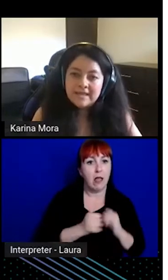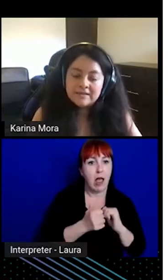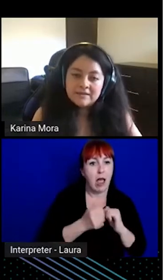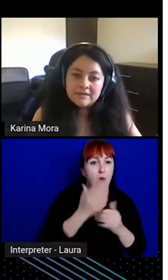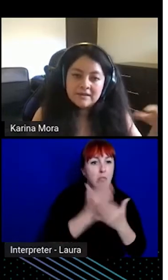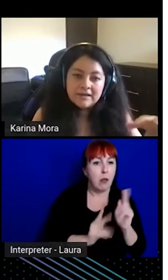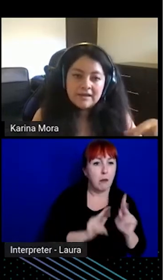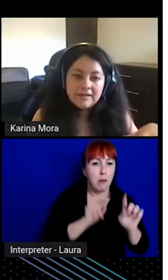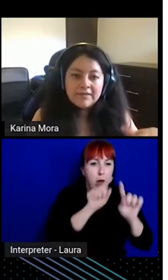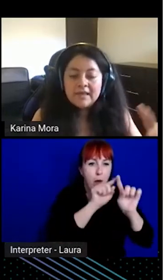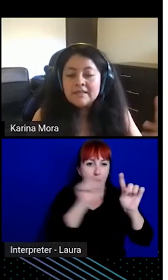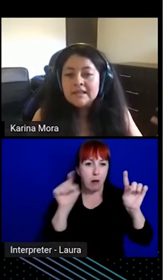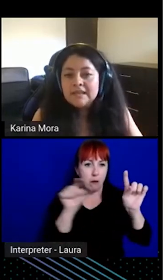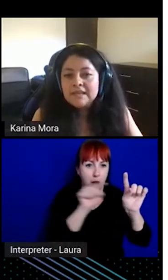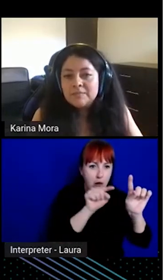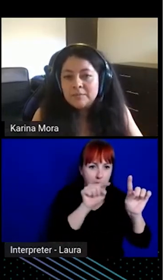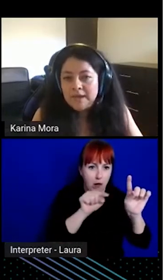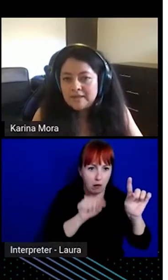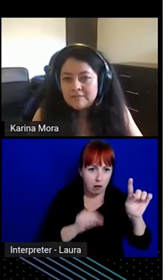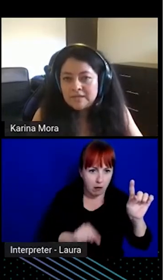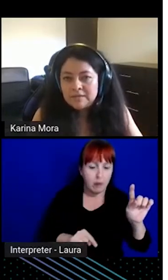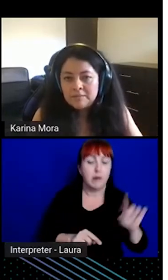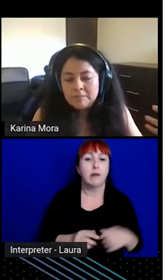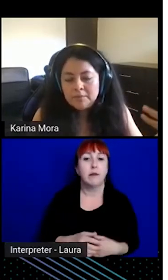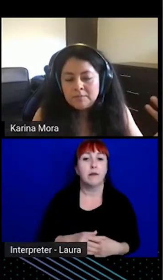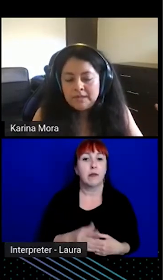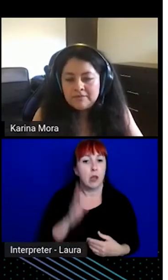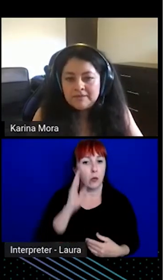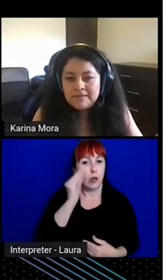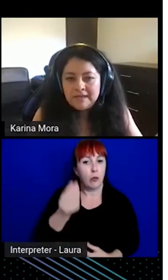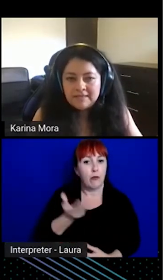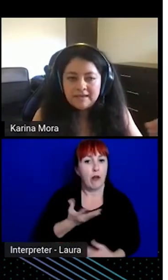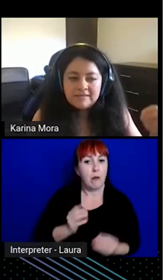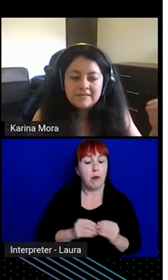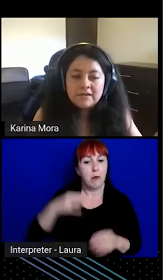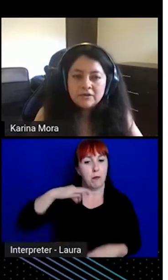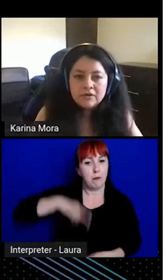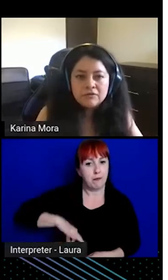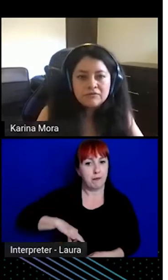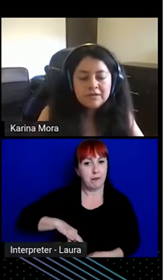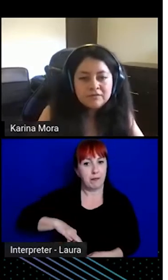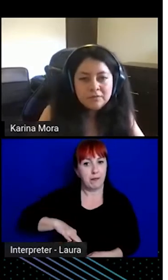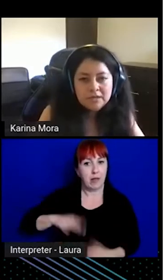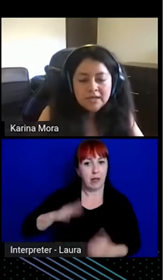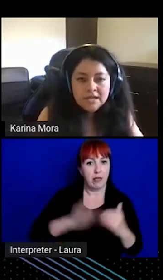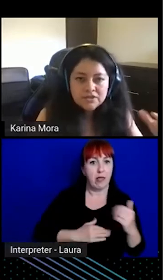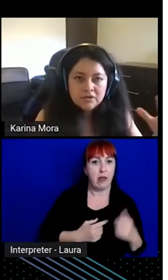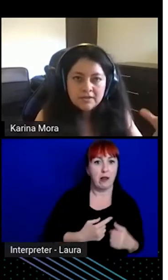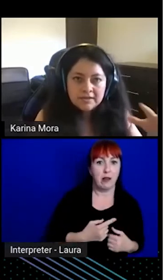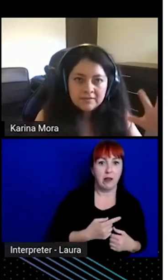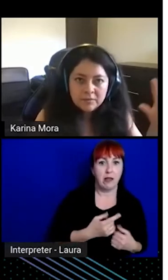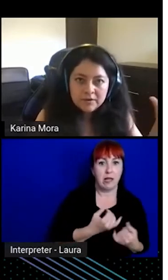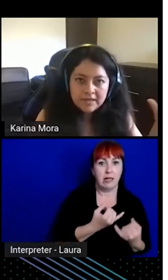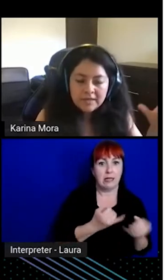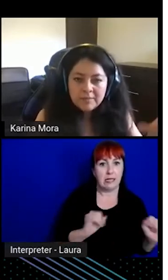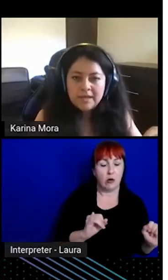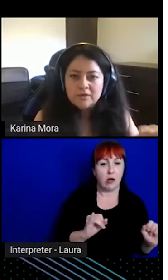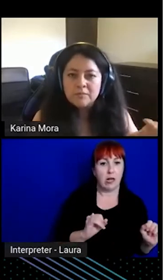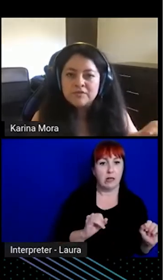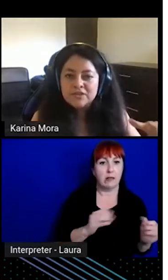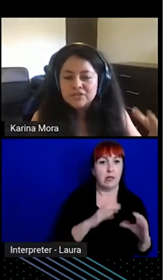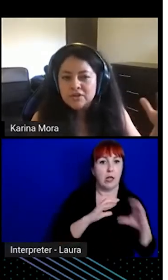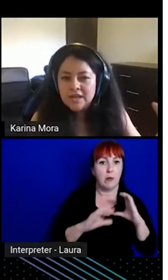looks like. Evidently, it provides me more benefit than a synchronous REST communication, that is more the